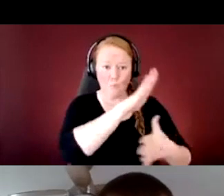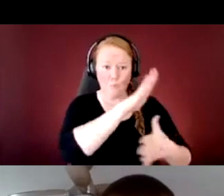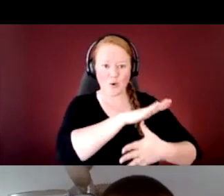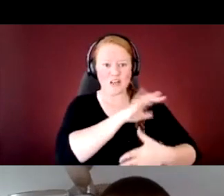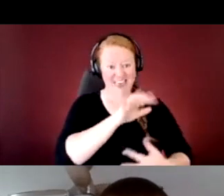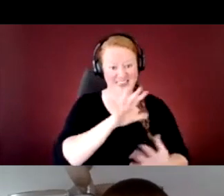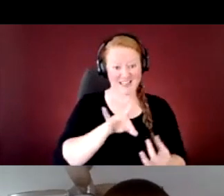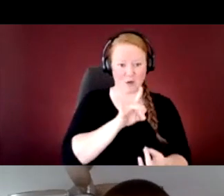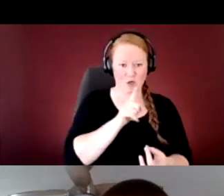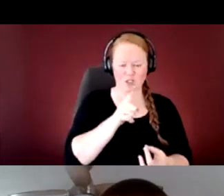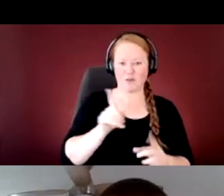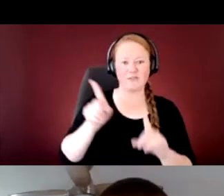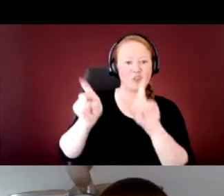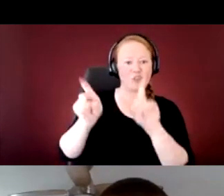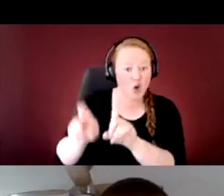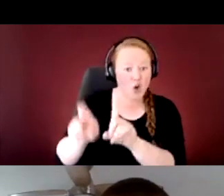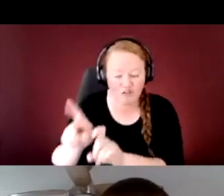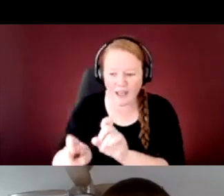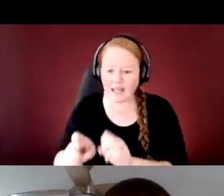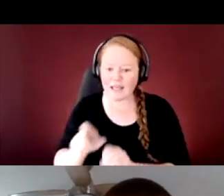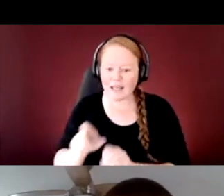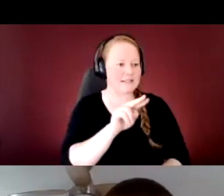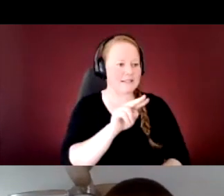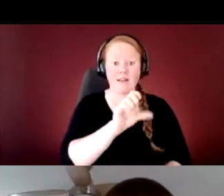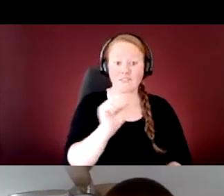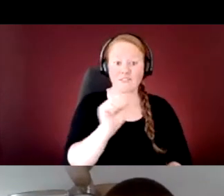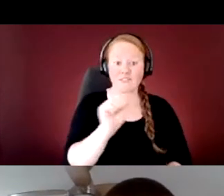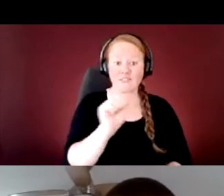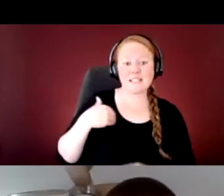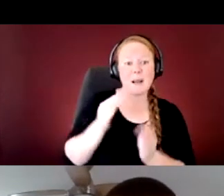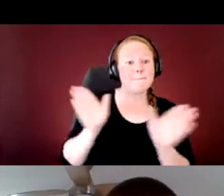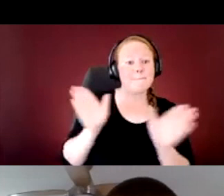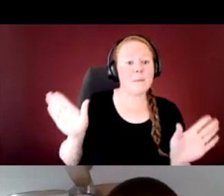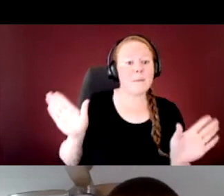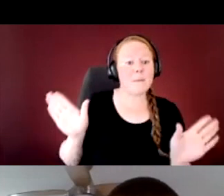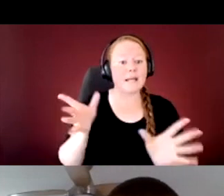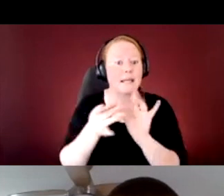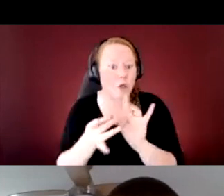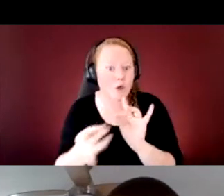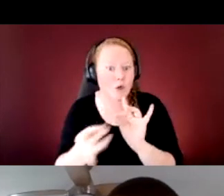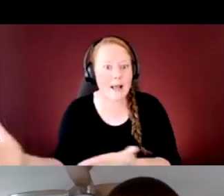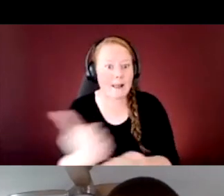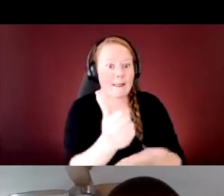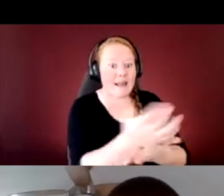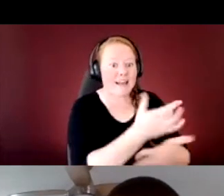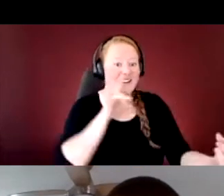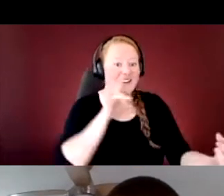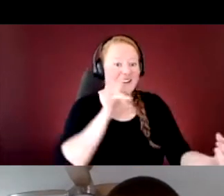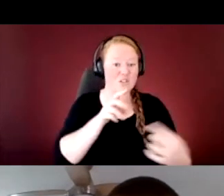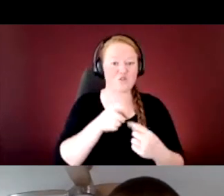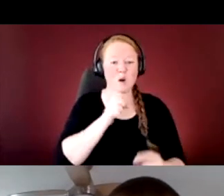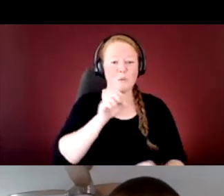issued surveys, canvassed, held a public hearing, and collected feedback from over 2,500